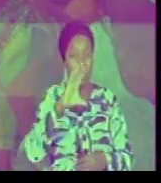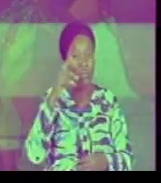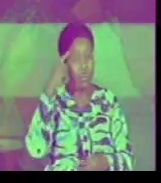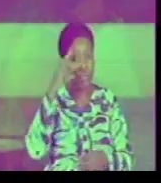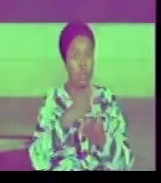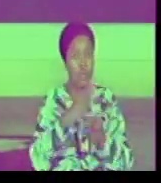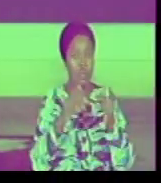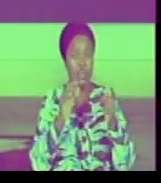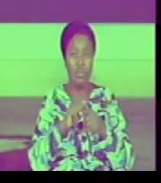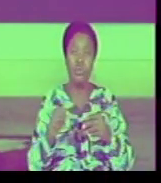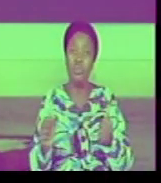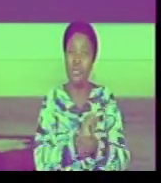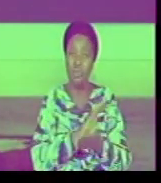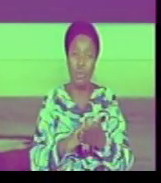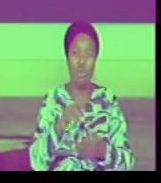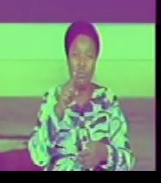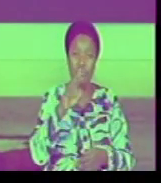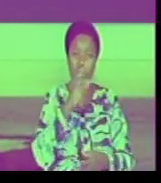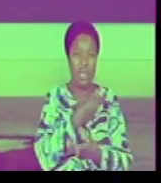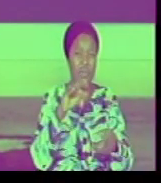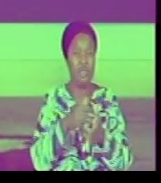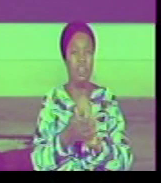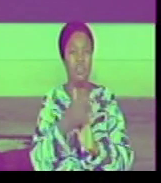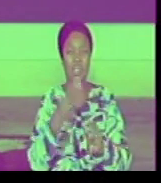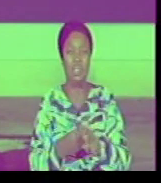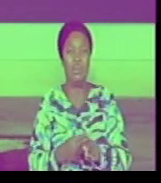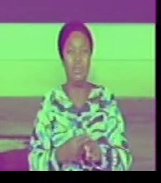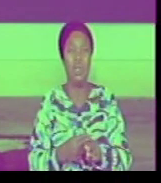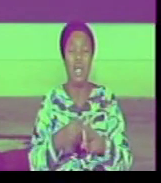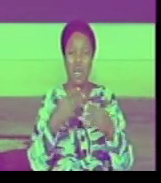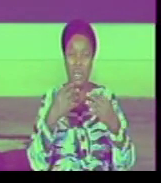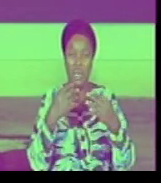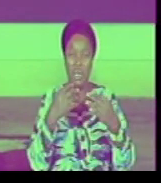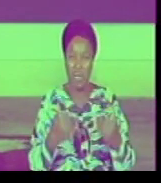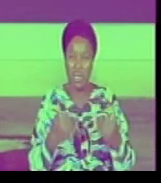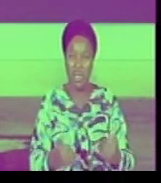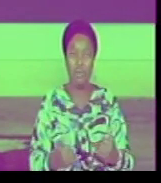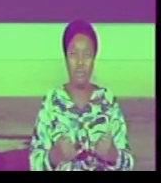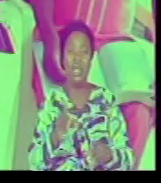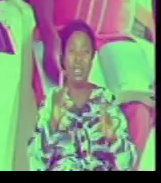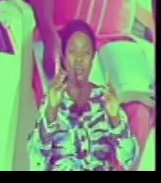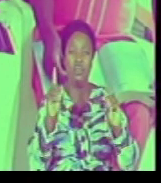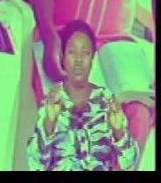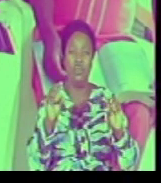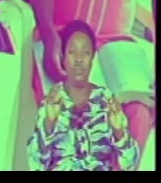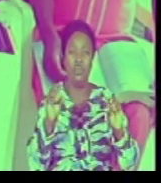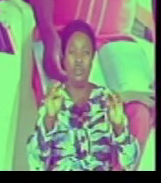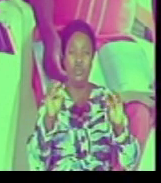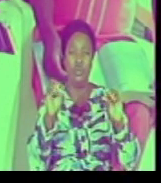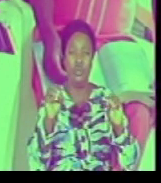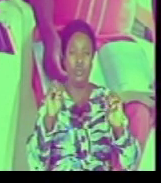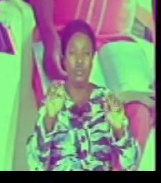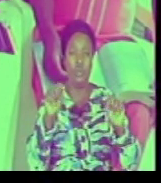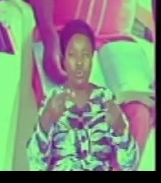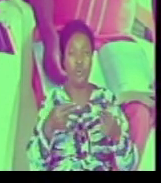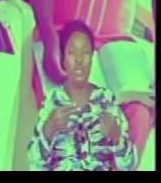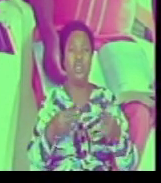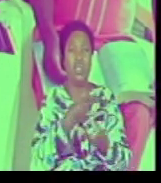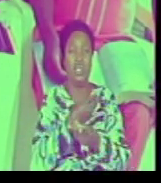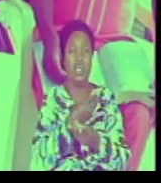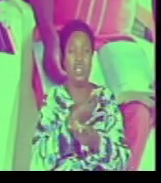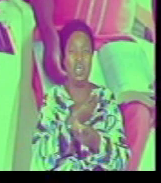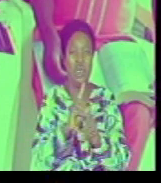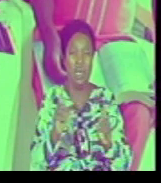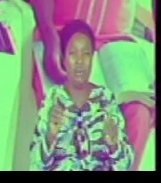and doth deliver, present tense, and doth deliver. Every day you wake up, and doth deliver.